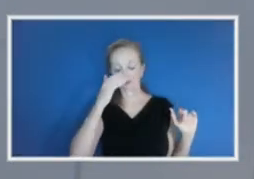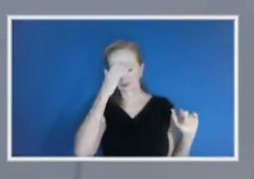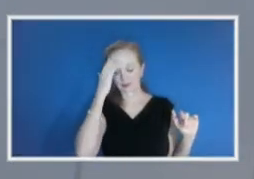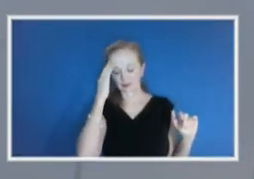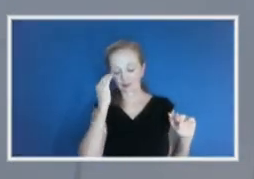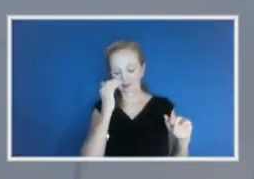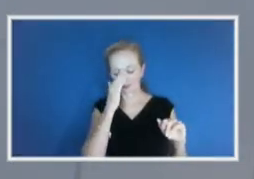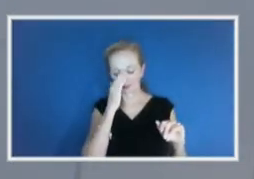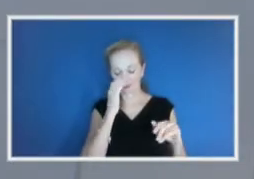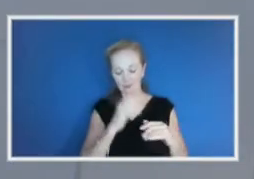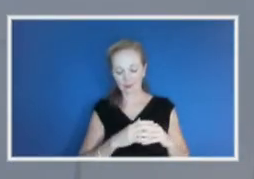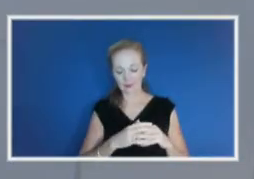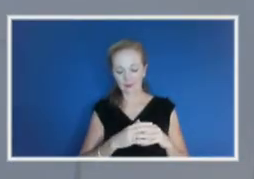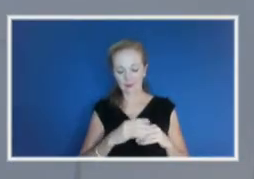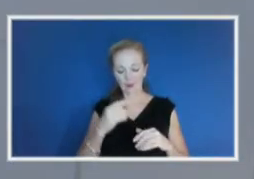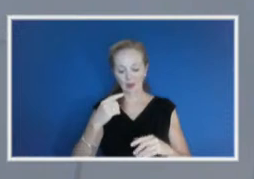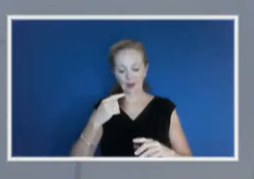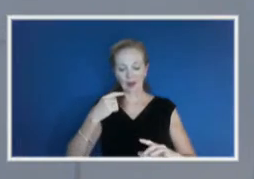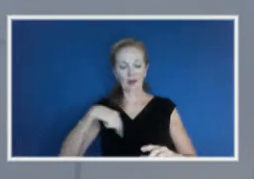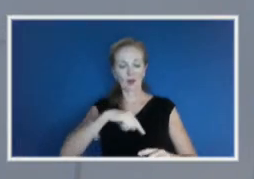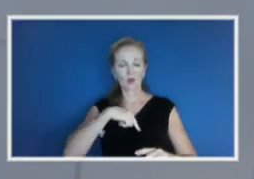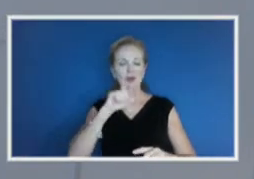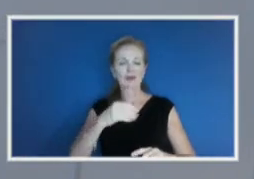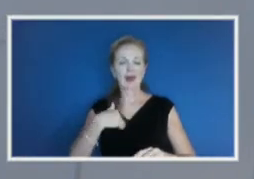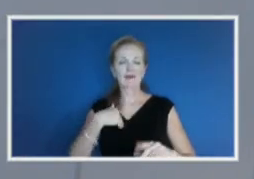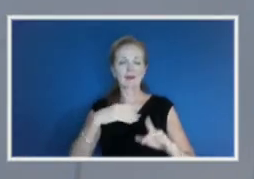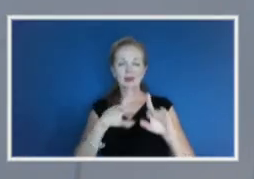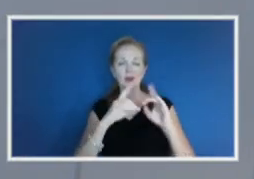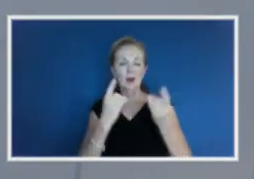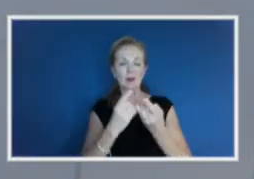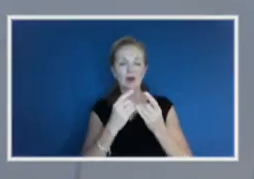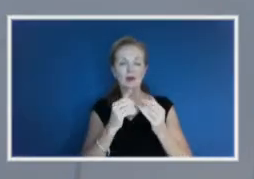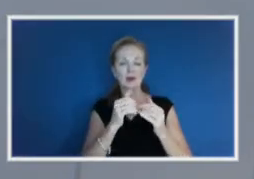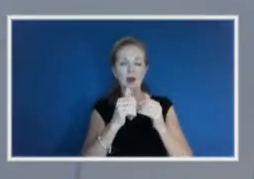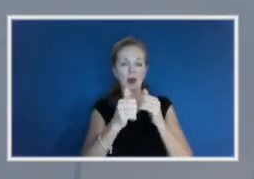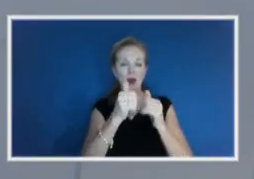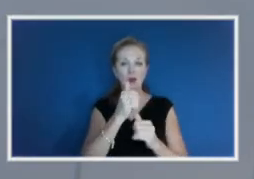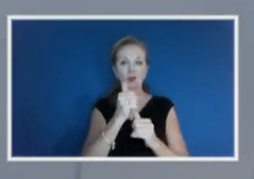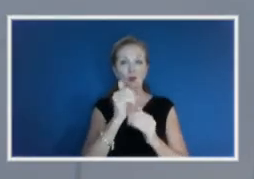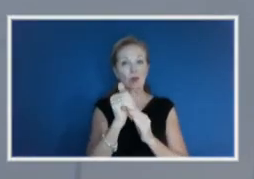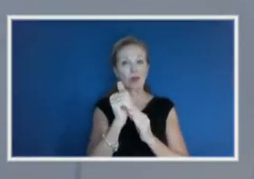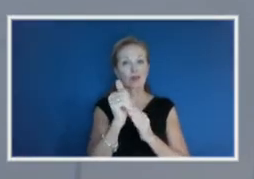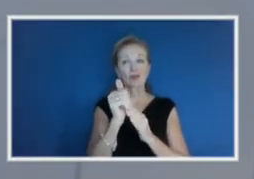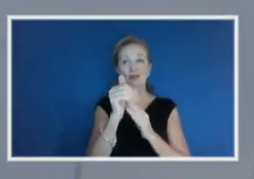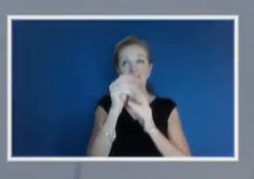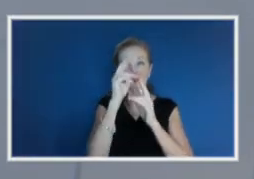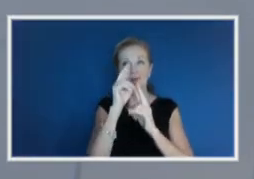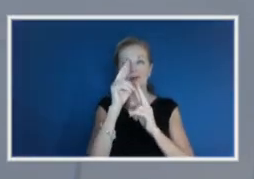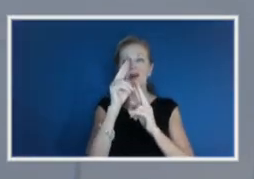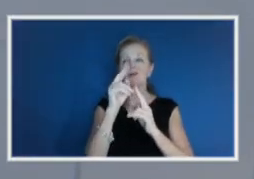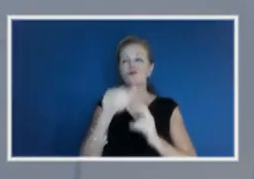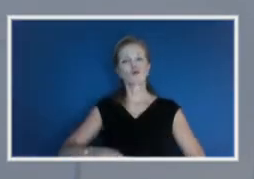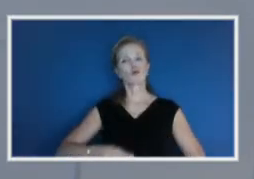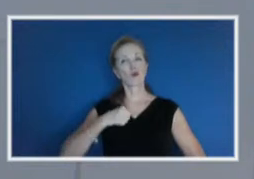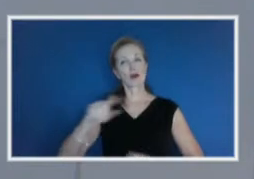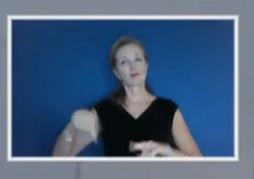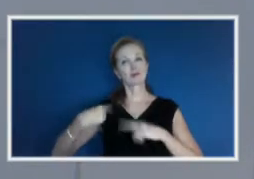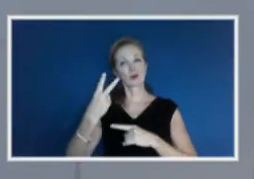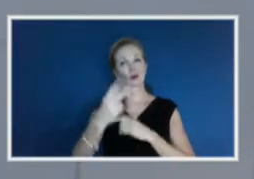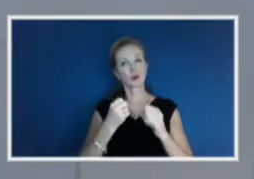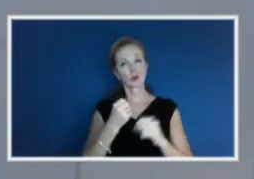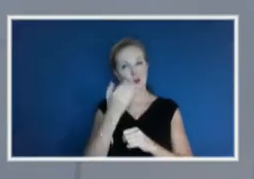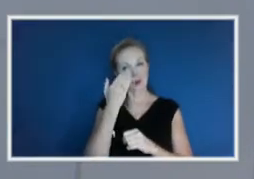we got to have a department, and under your leadership, I'm so proud of what you've done over the last 2 years. I think you know